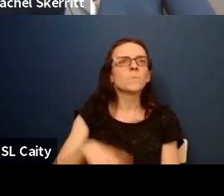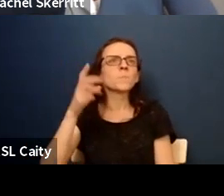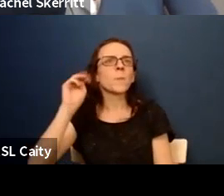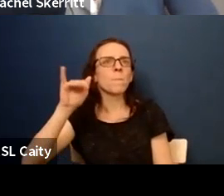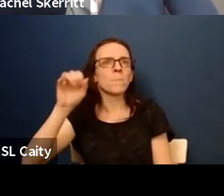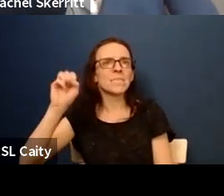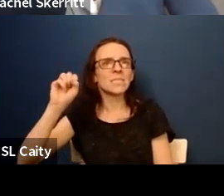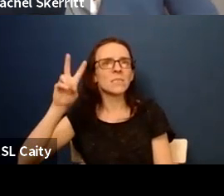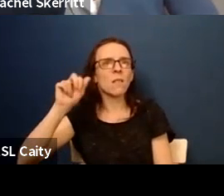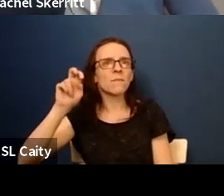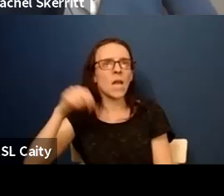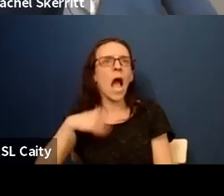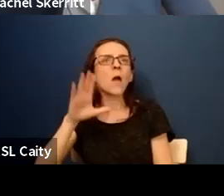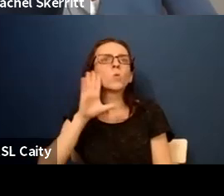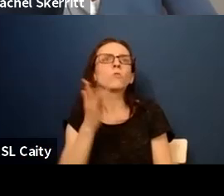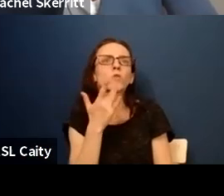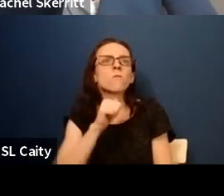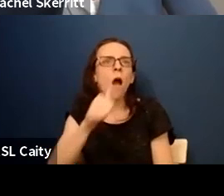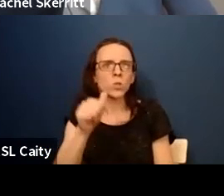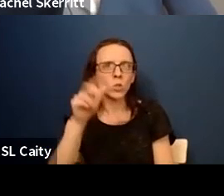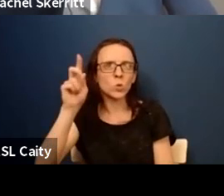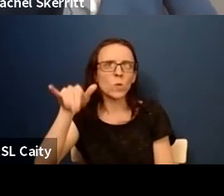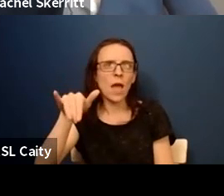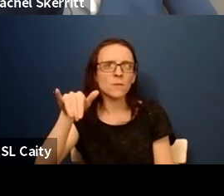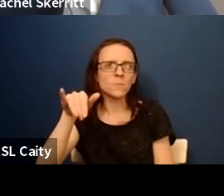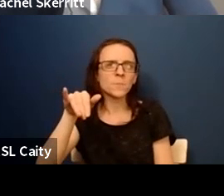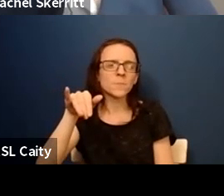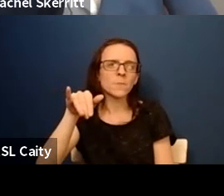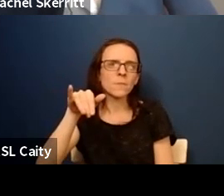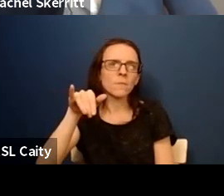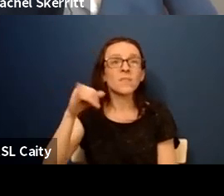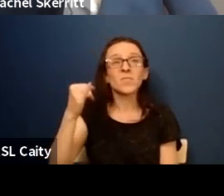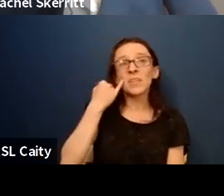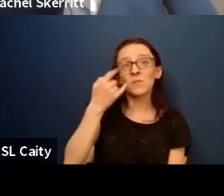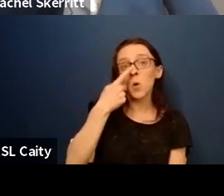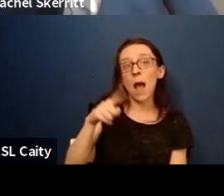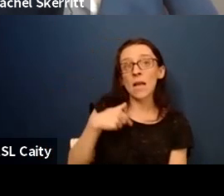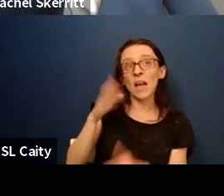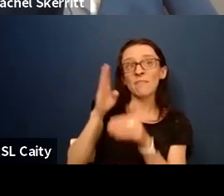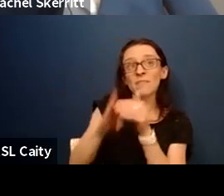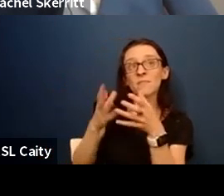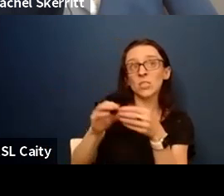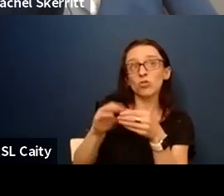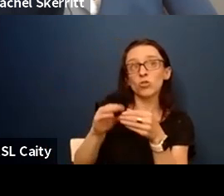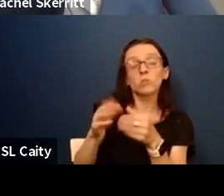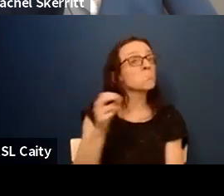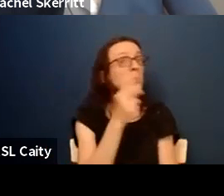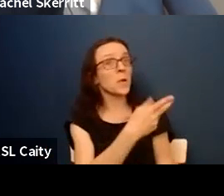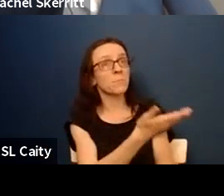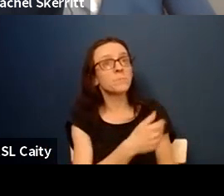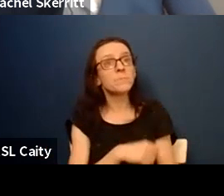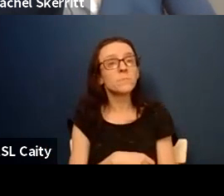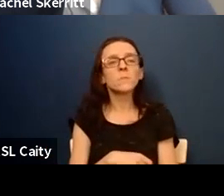not to do that, which is, so if I may finish. Okay. So one option would be